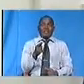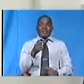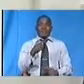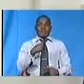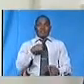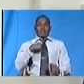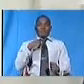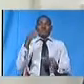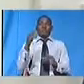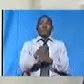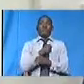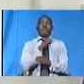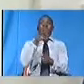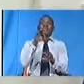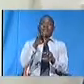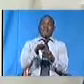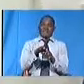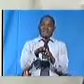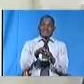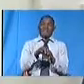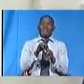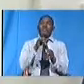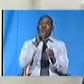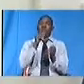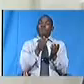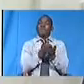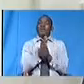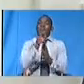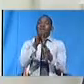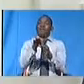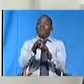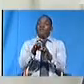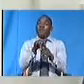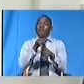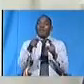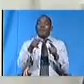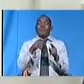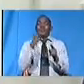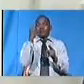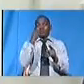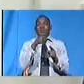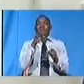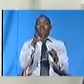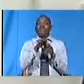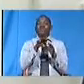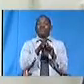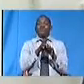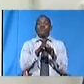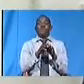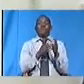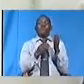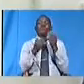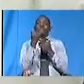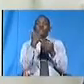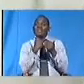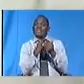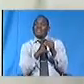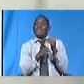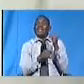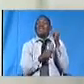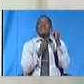election, not by vote cast, but seeking to annul votes, your lordships should scrutinize it. And we